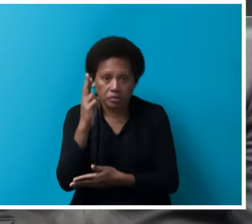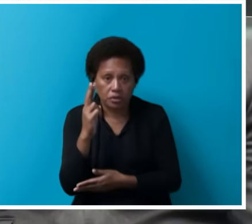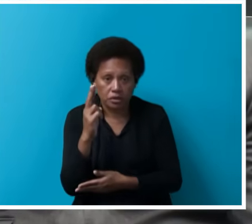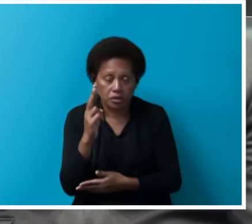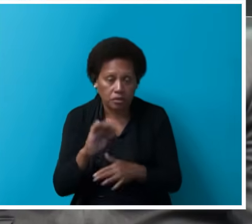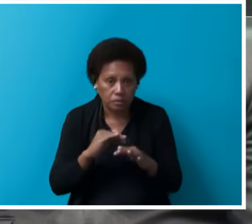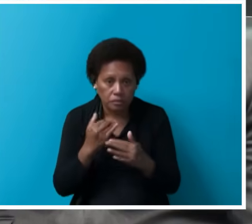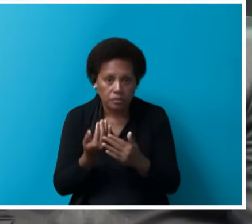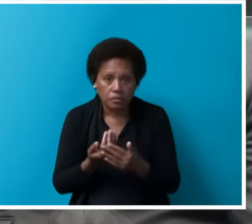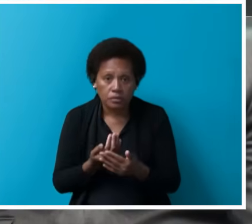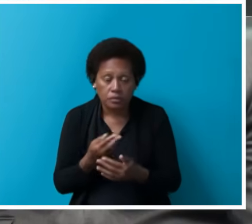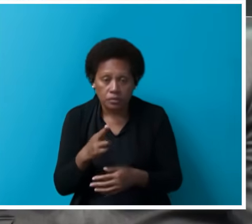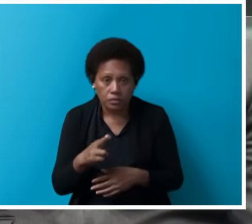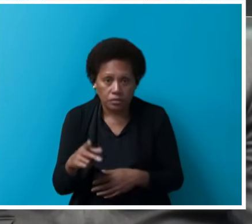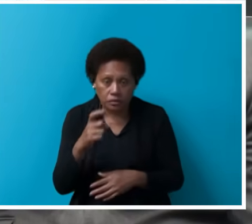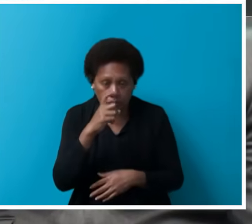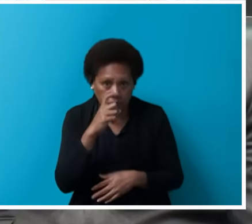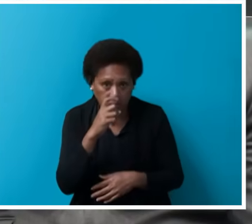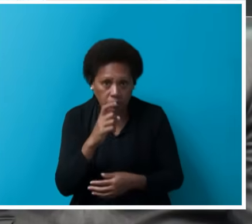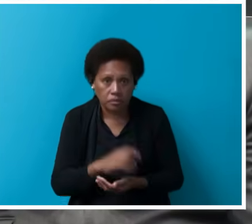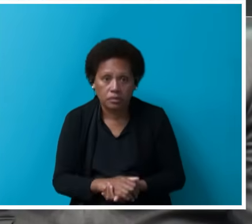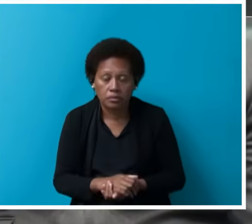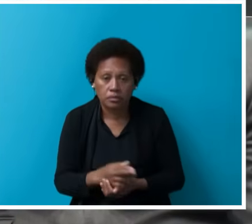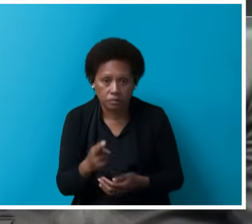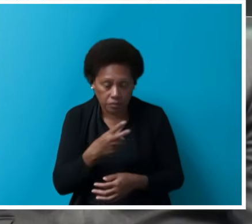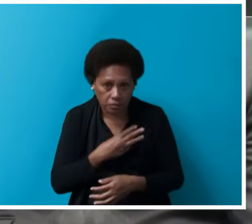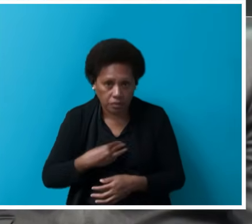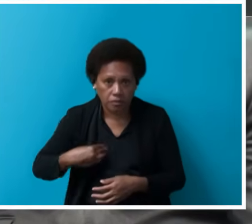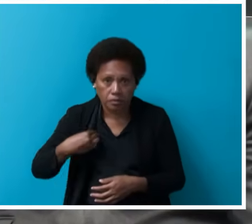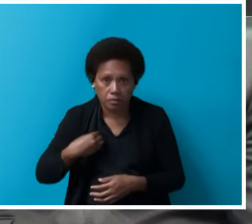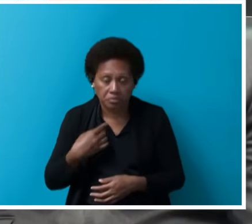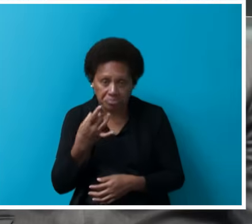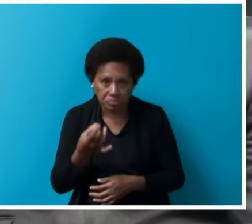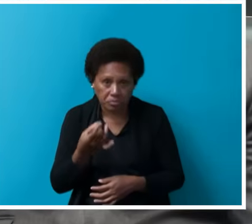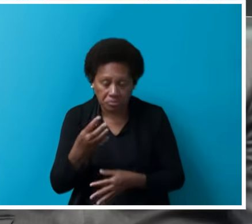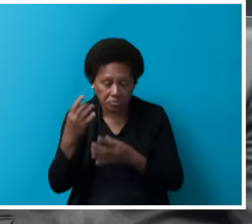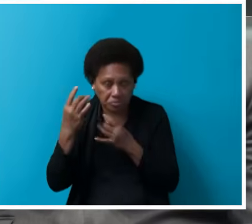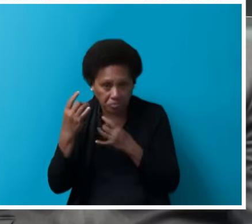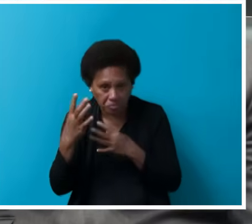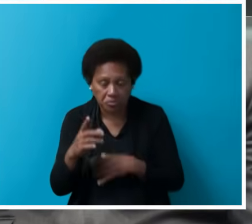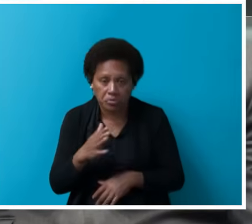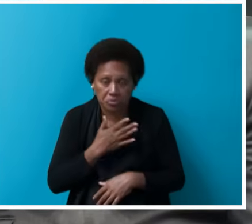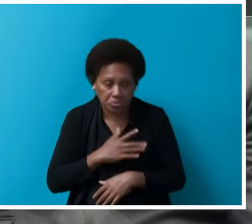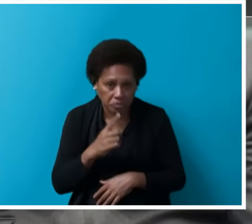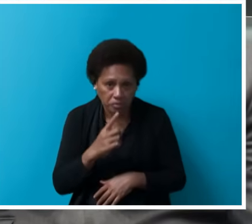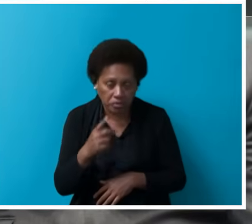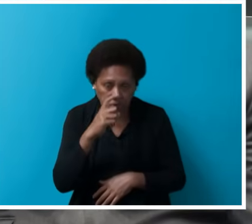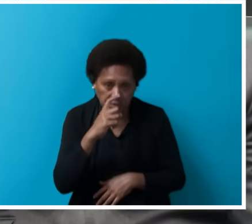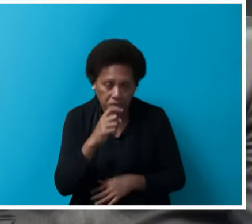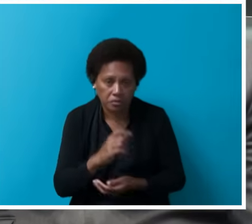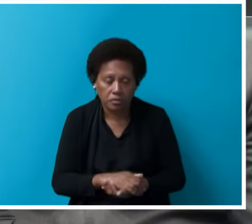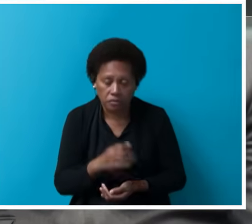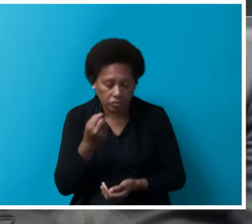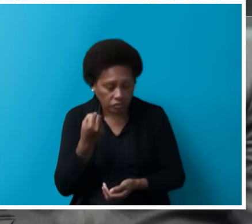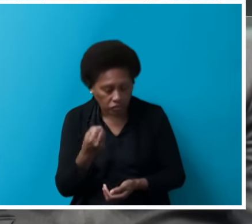fancies himself to a future minister? Is that the kind of information that you want to tell the people? No,